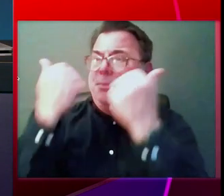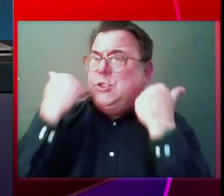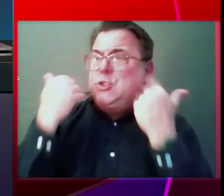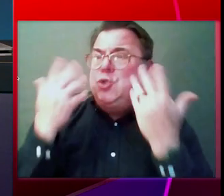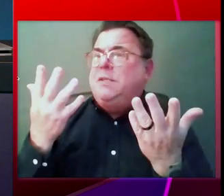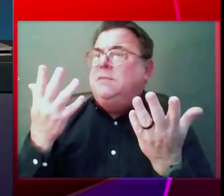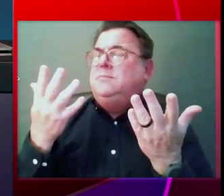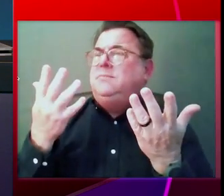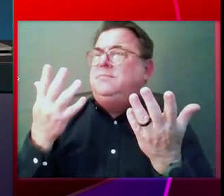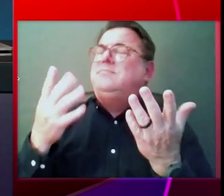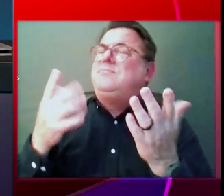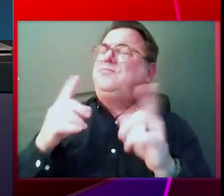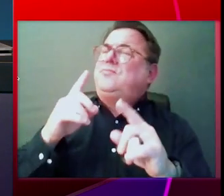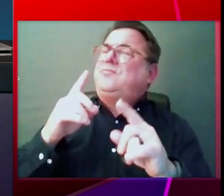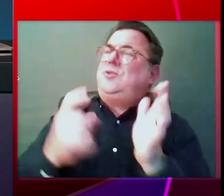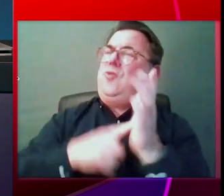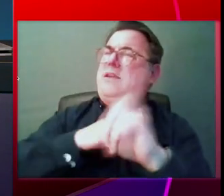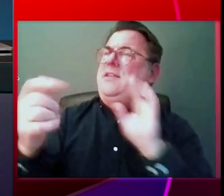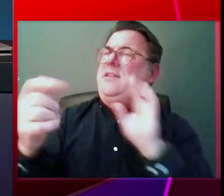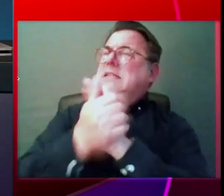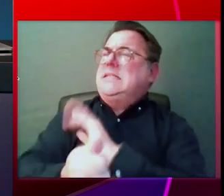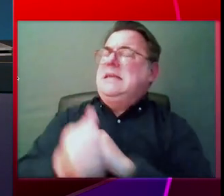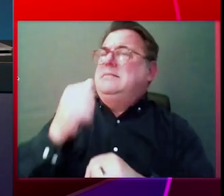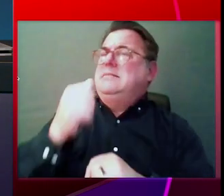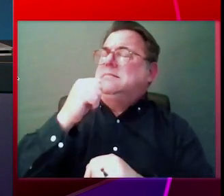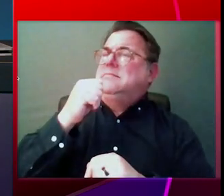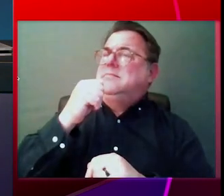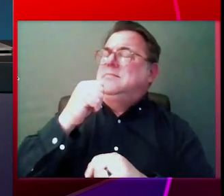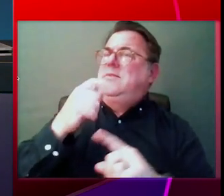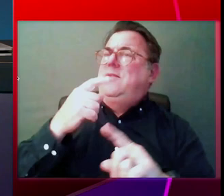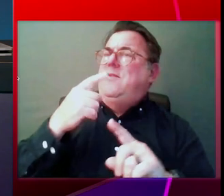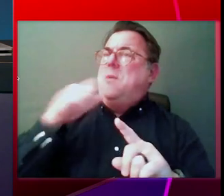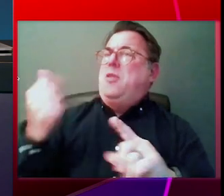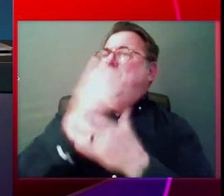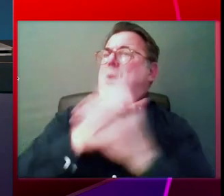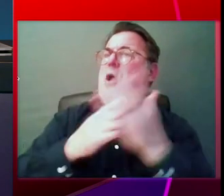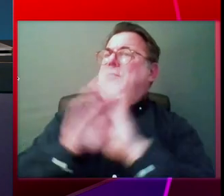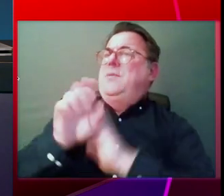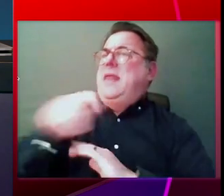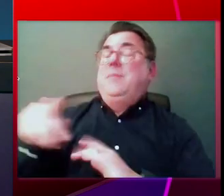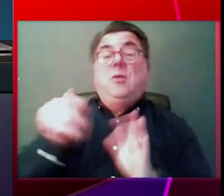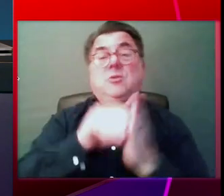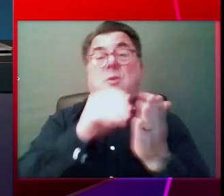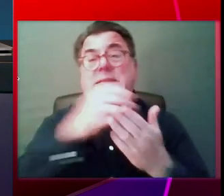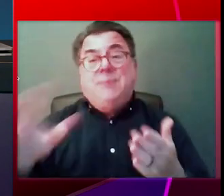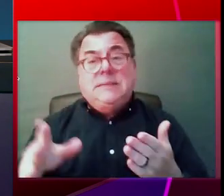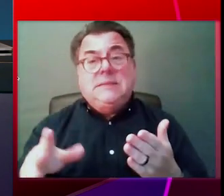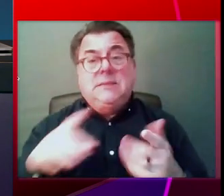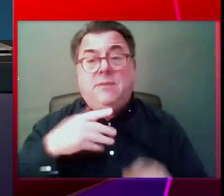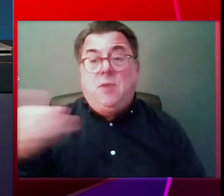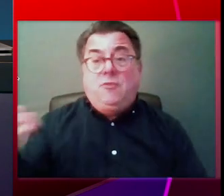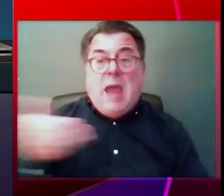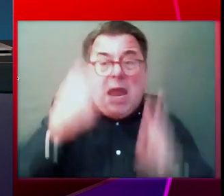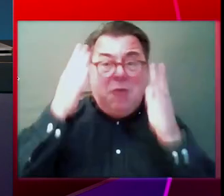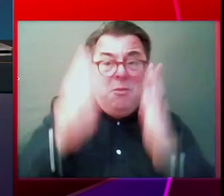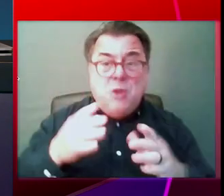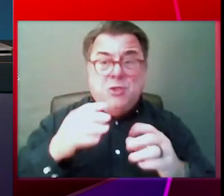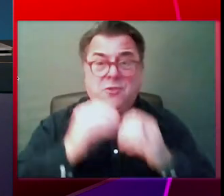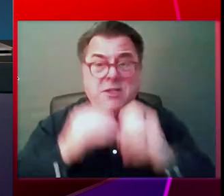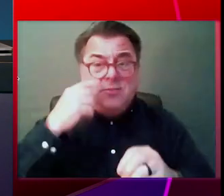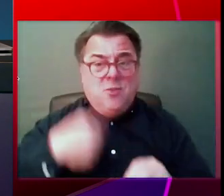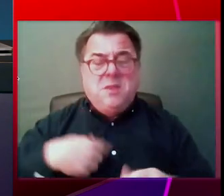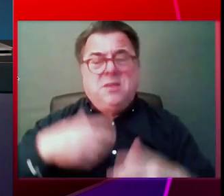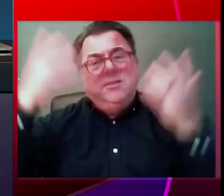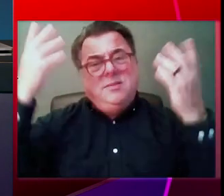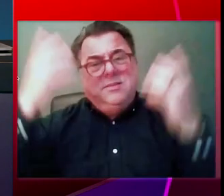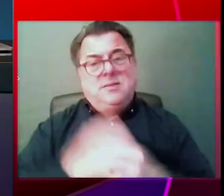skill set than you're used to, and can be expensive depending on who you have to hire to do it, right? That's exactly right. So